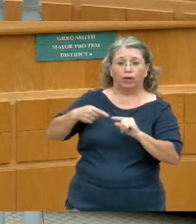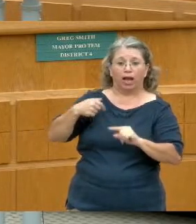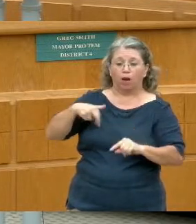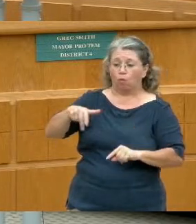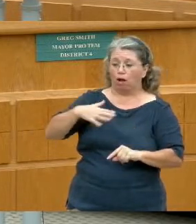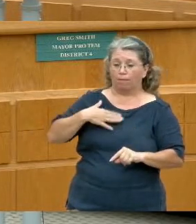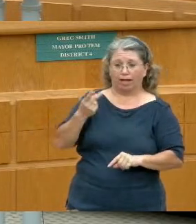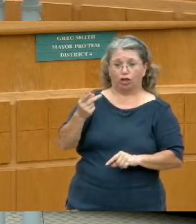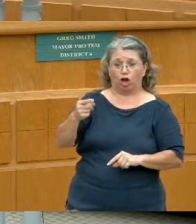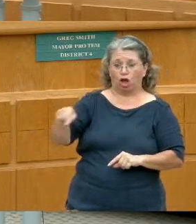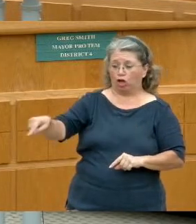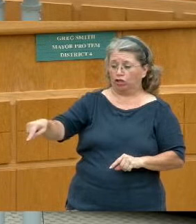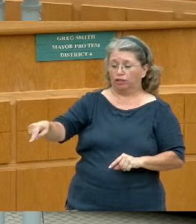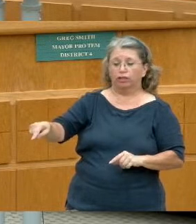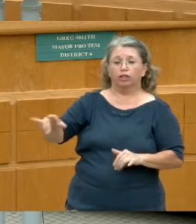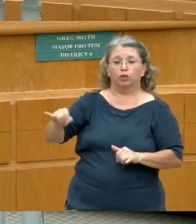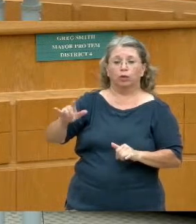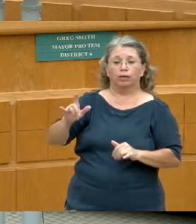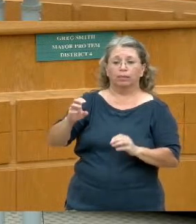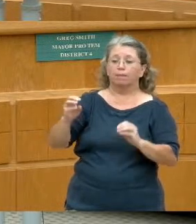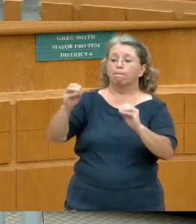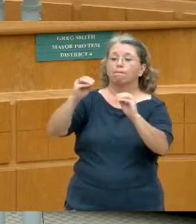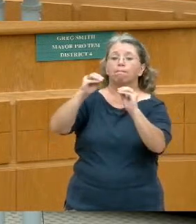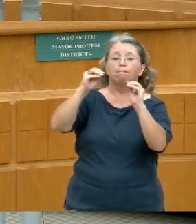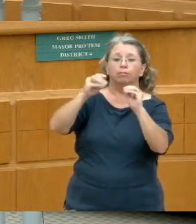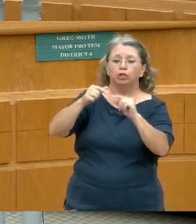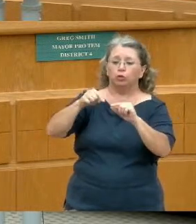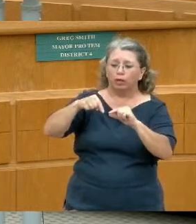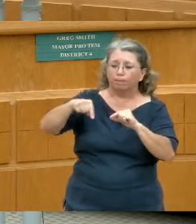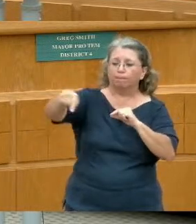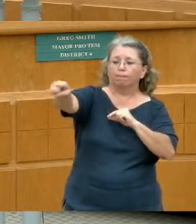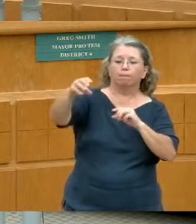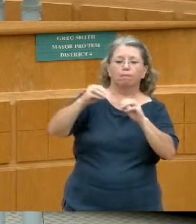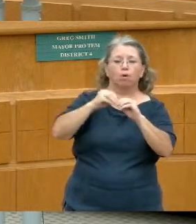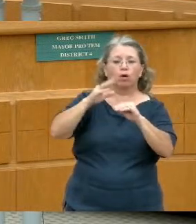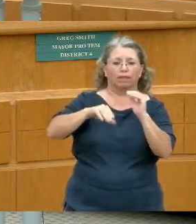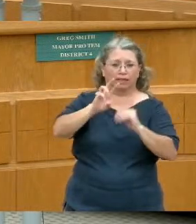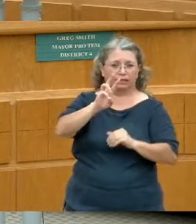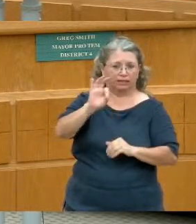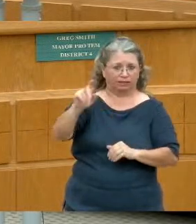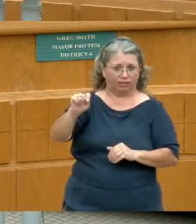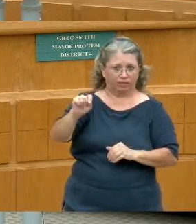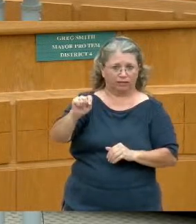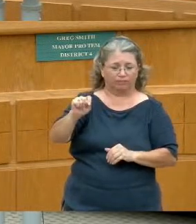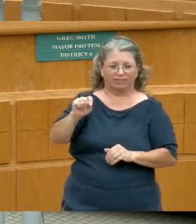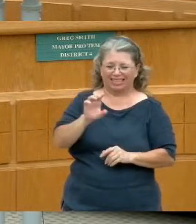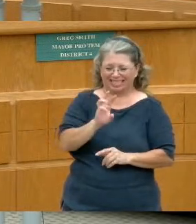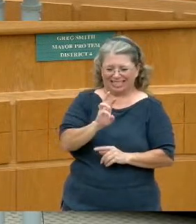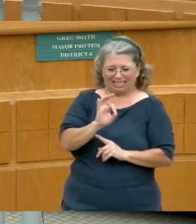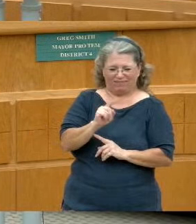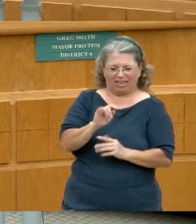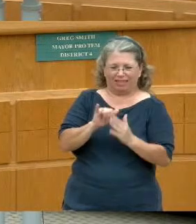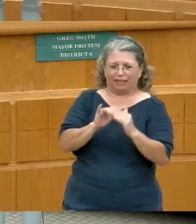Doberman. And so that's how you should treat social distancing. 6 feet is the minimum, and there's some